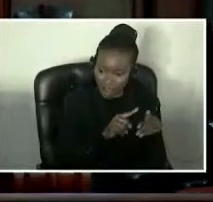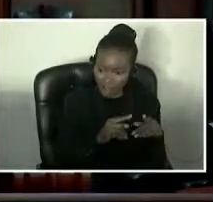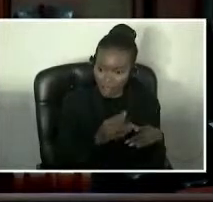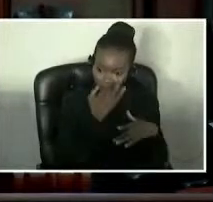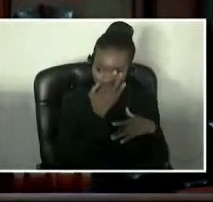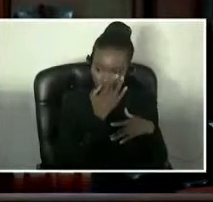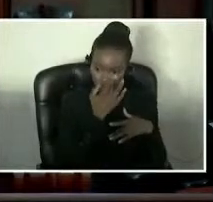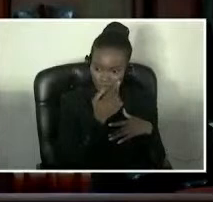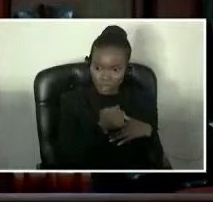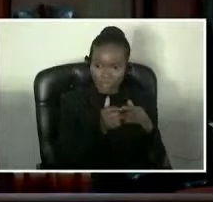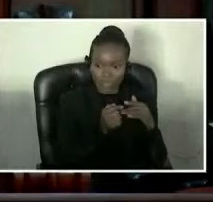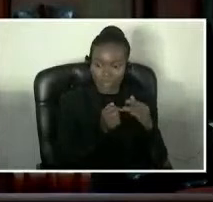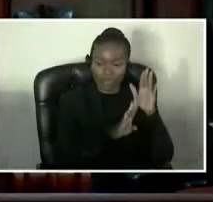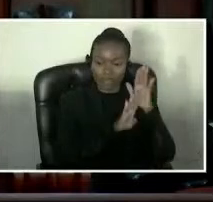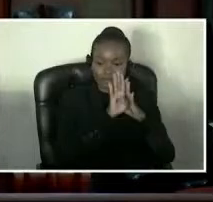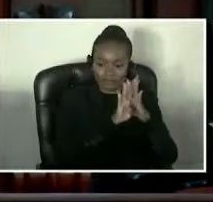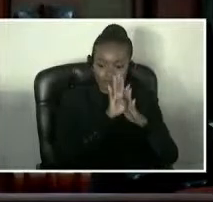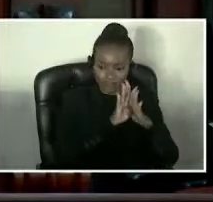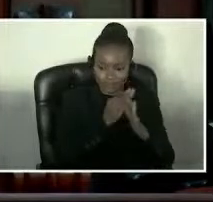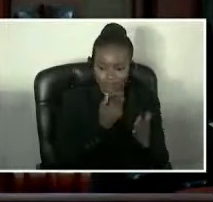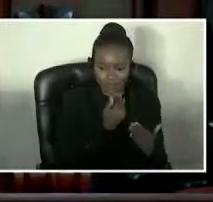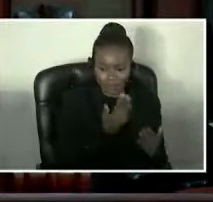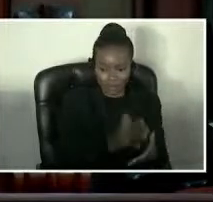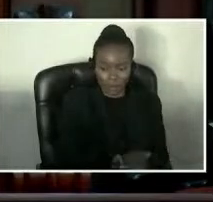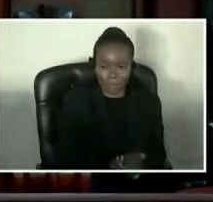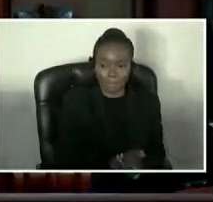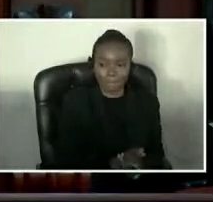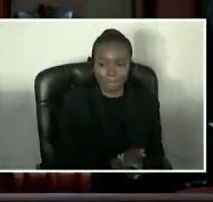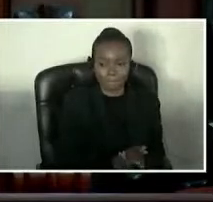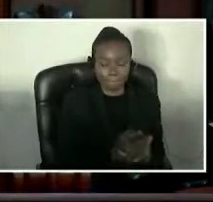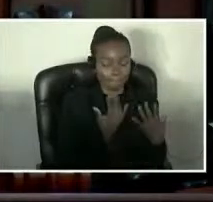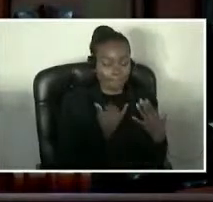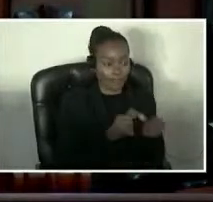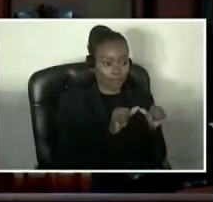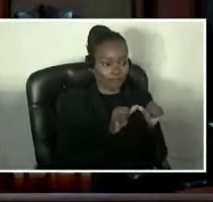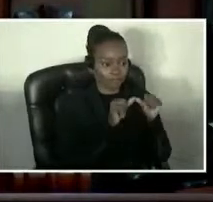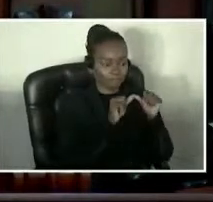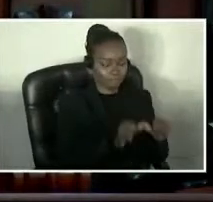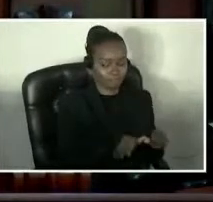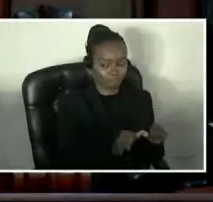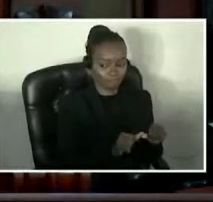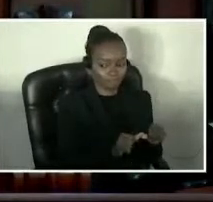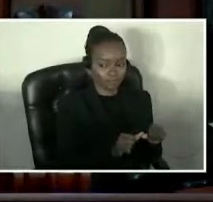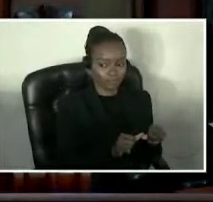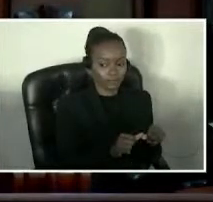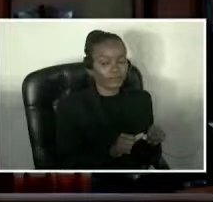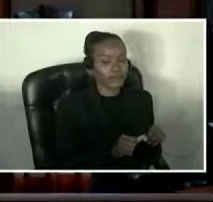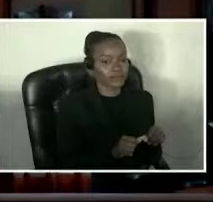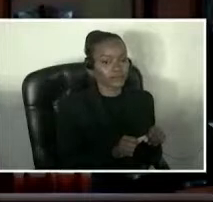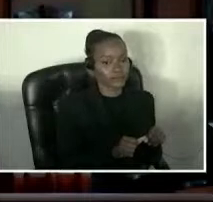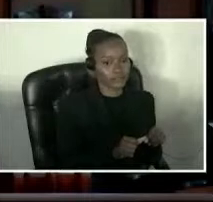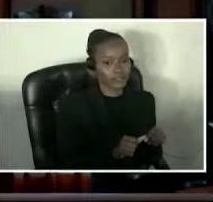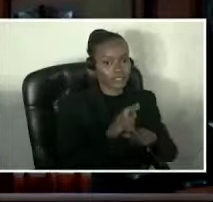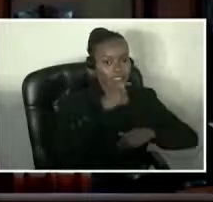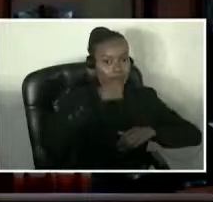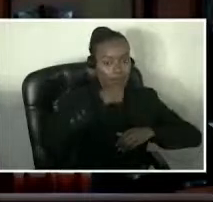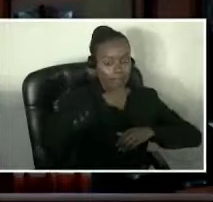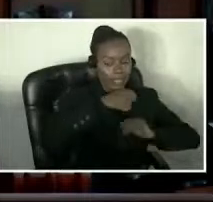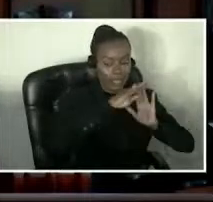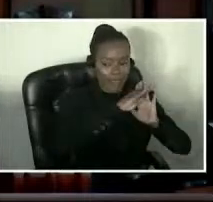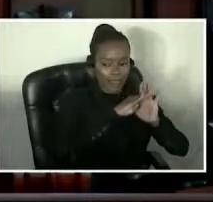for continuing with our own speakers list we are going to go to the next